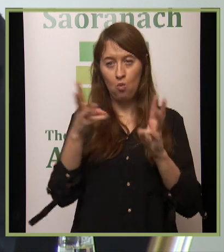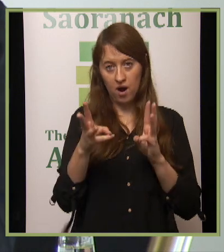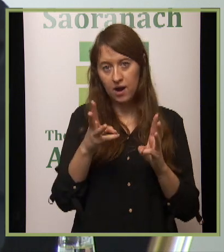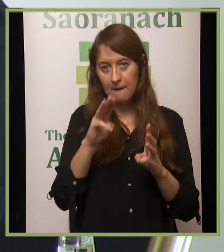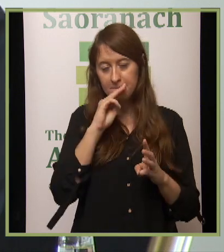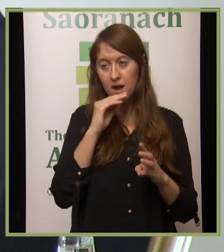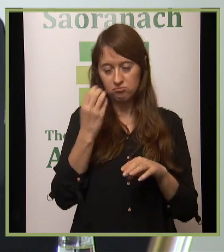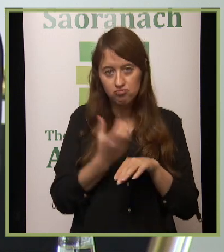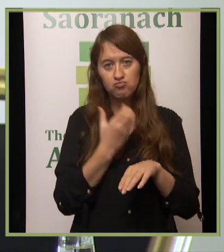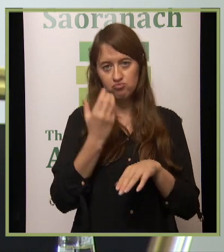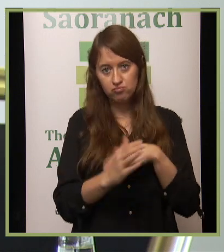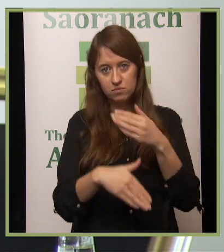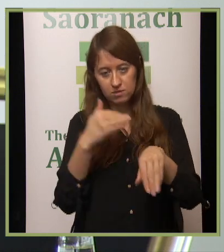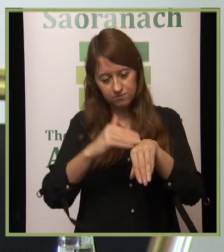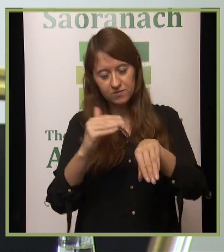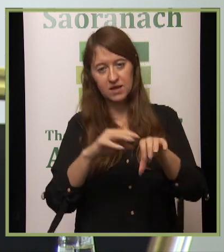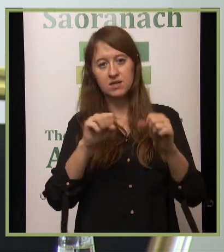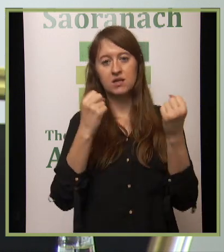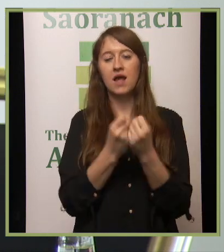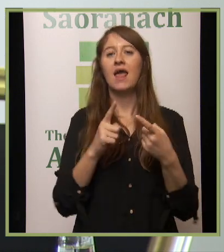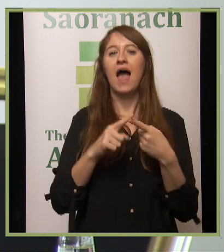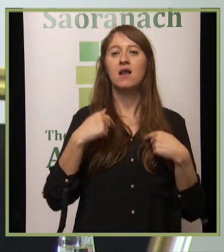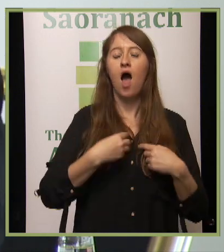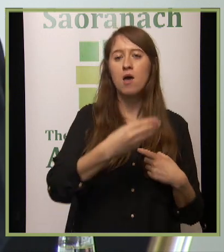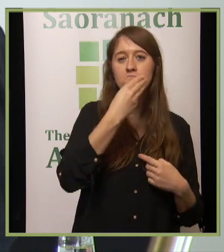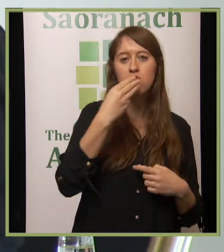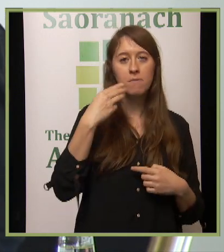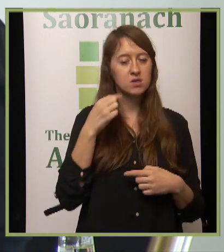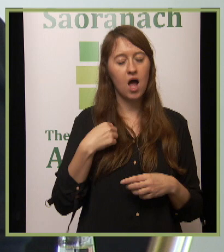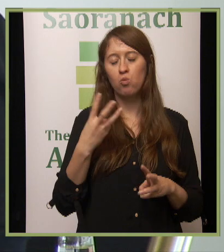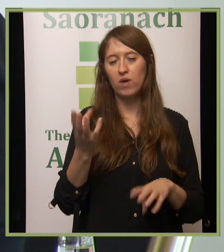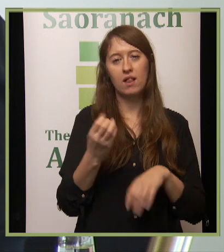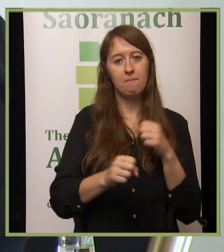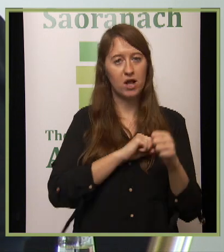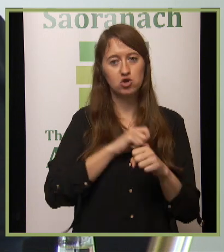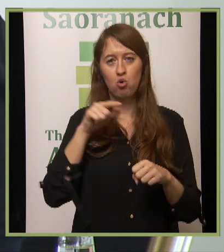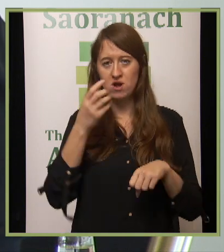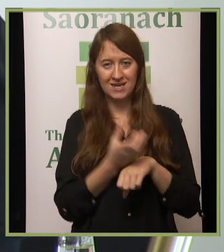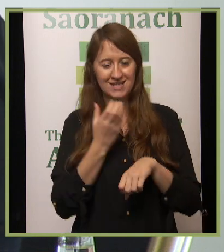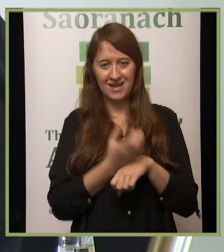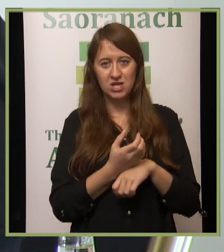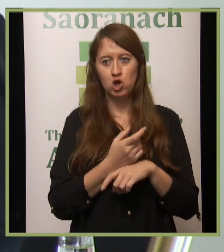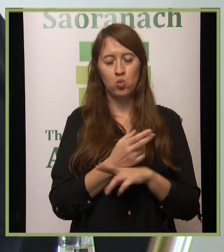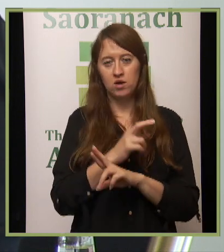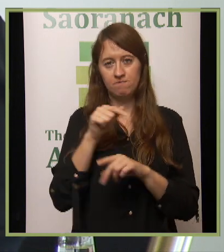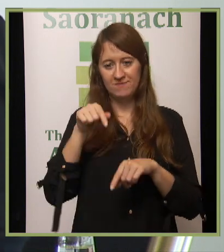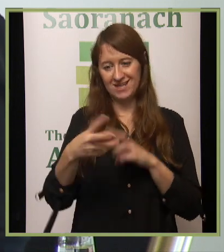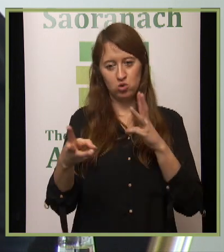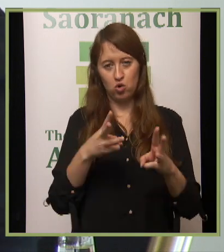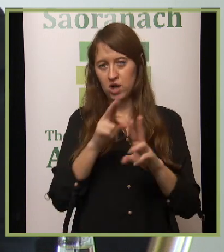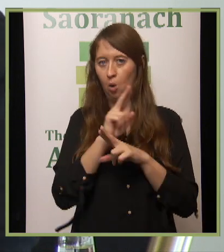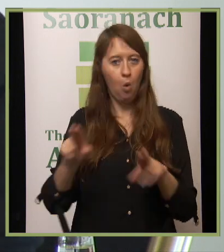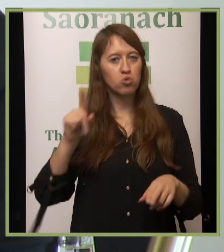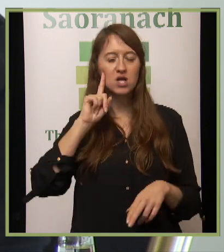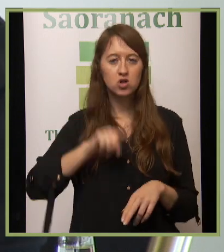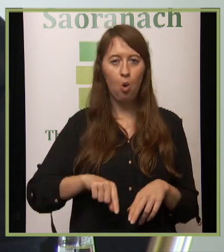I'm going to continue to ensure that this work isn't ignored. And in that, I'll be talking